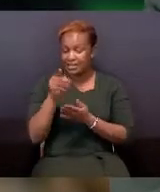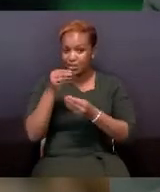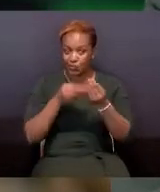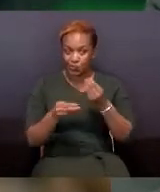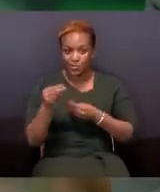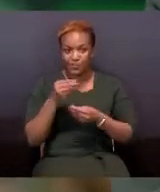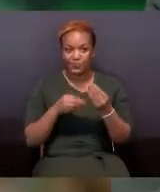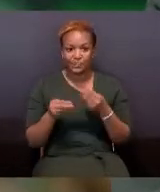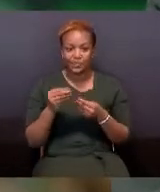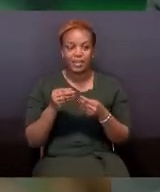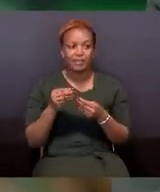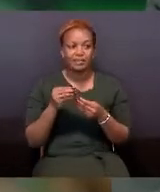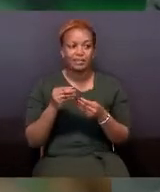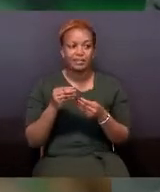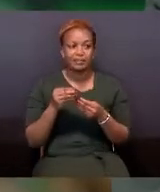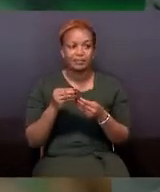And more than ever before,